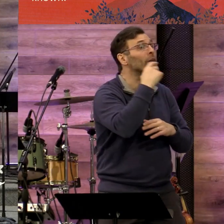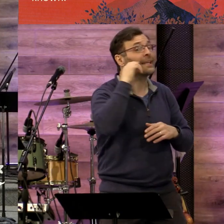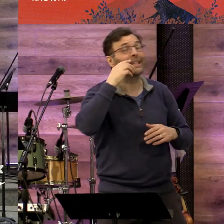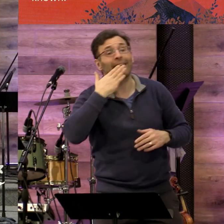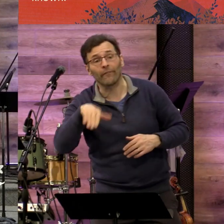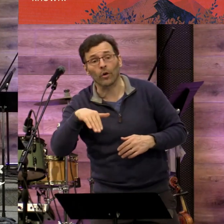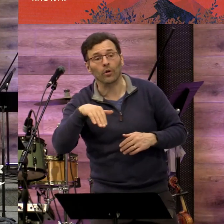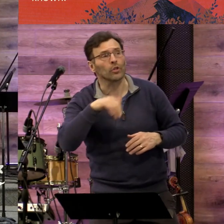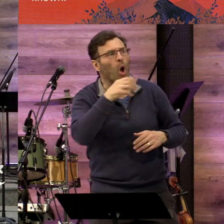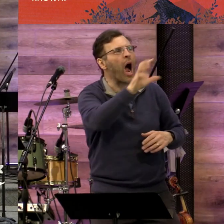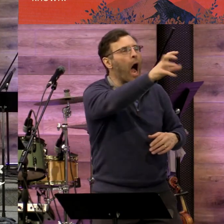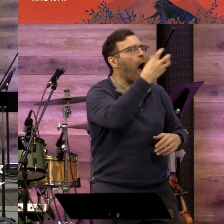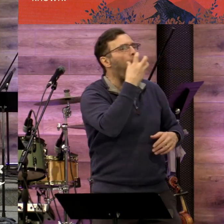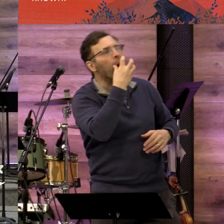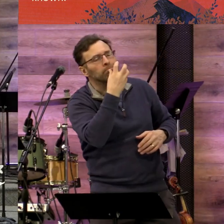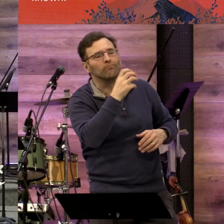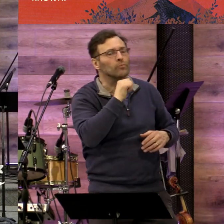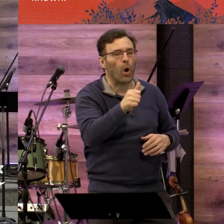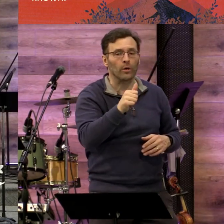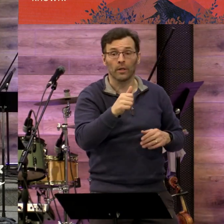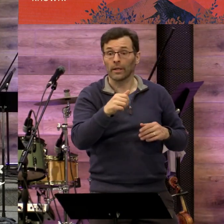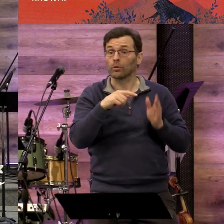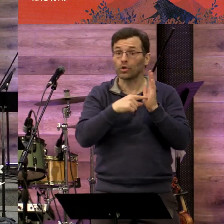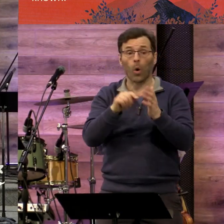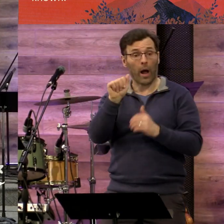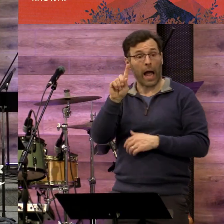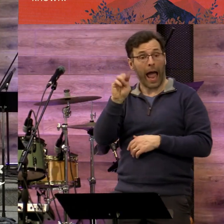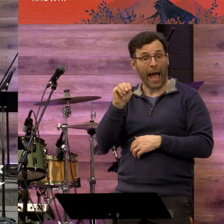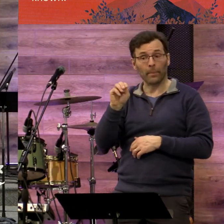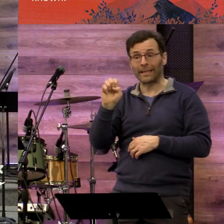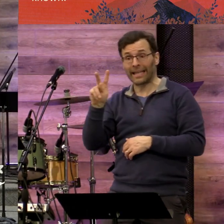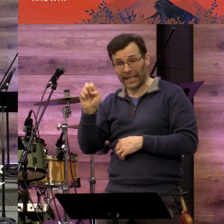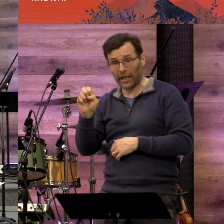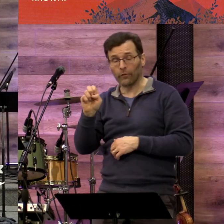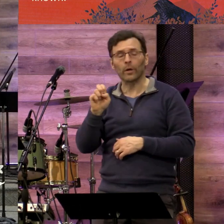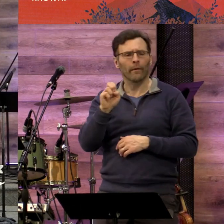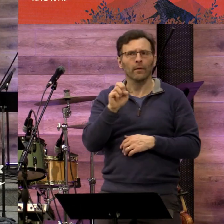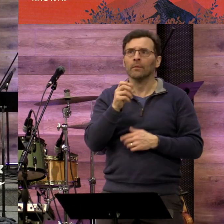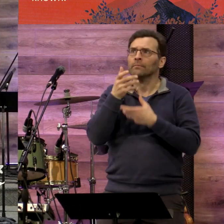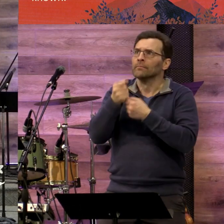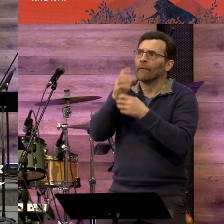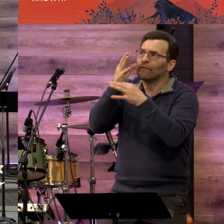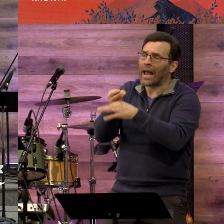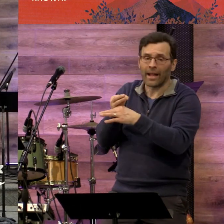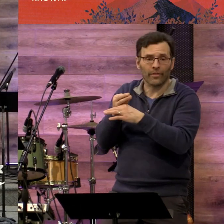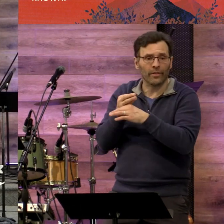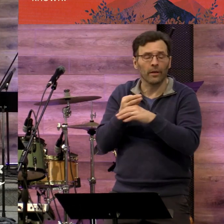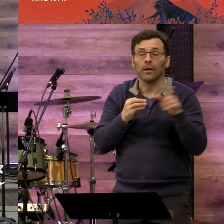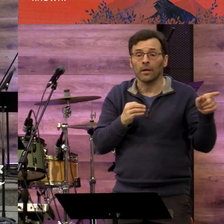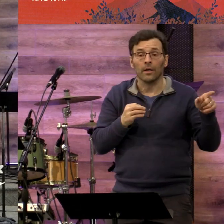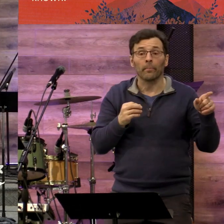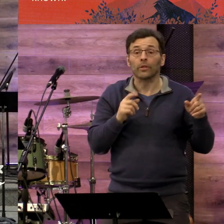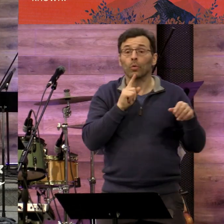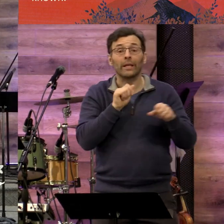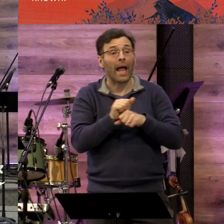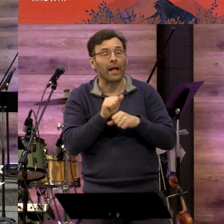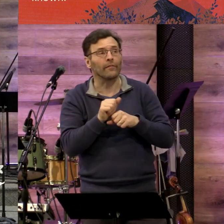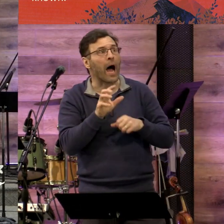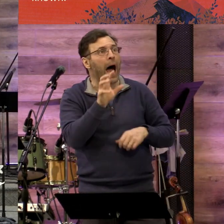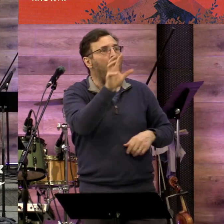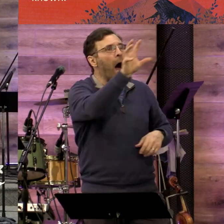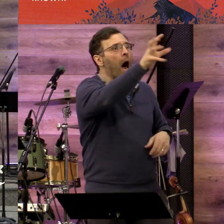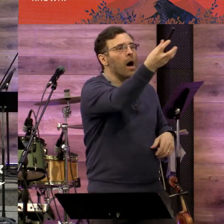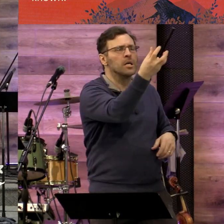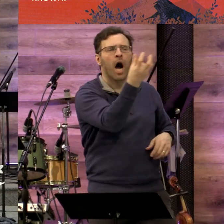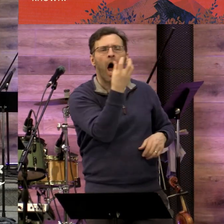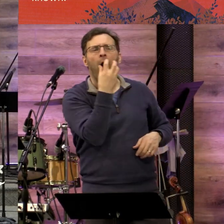way in which Adam and Eve would exercise faith that God is good and a rewarder of those who seek him. But the fundamental reality of reaching out and taking